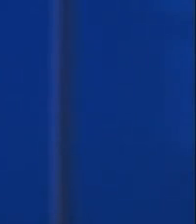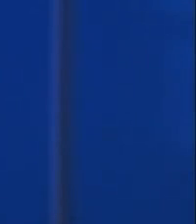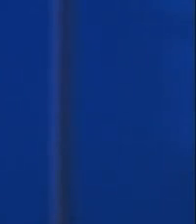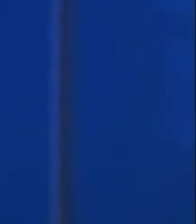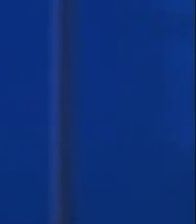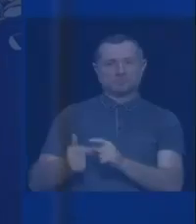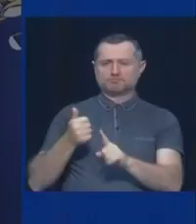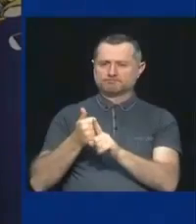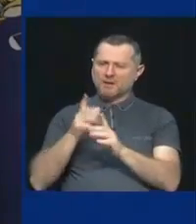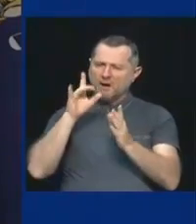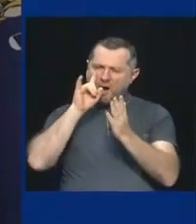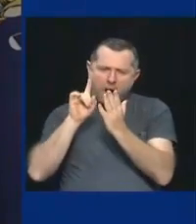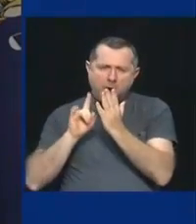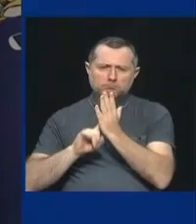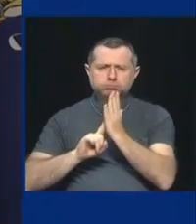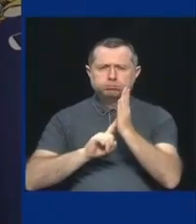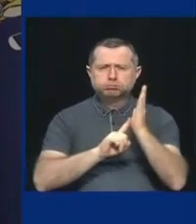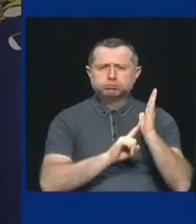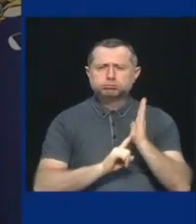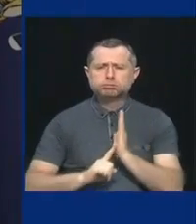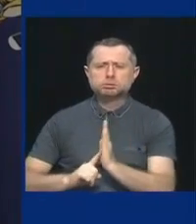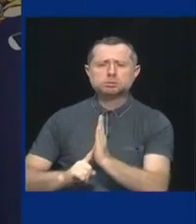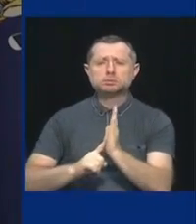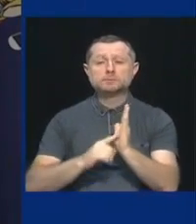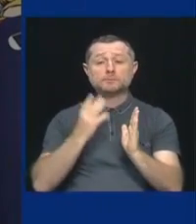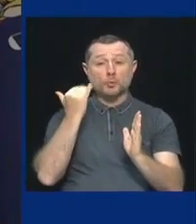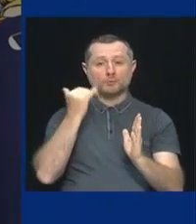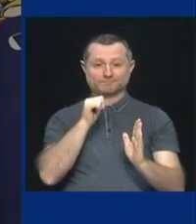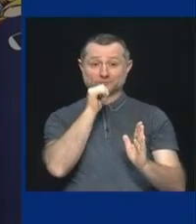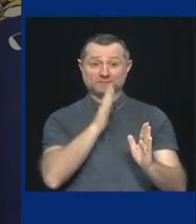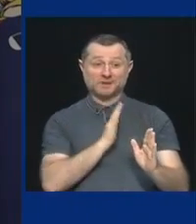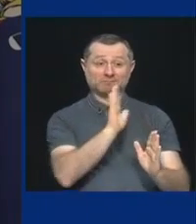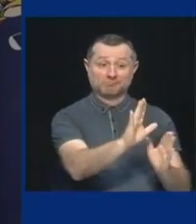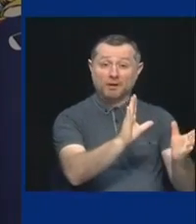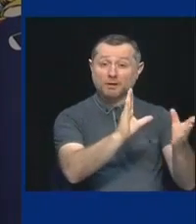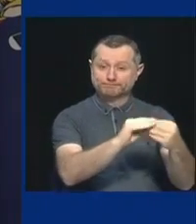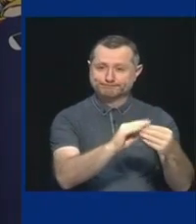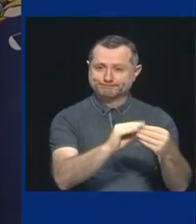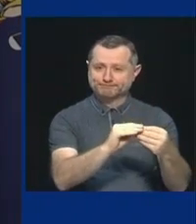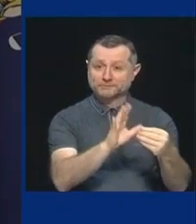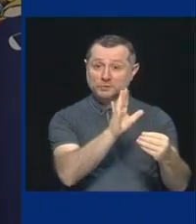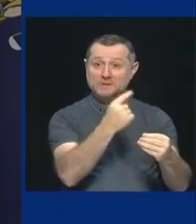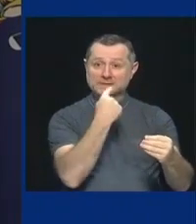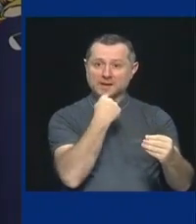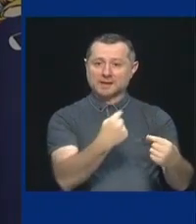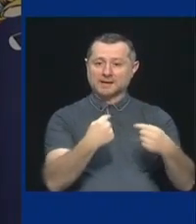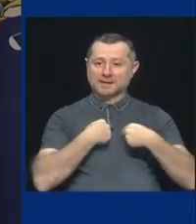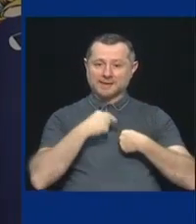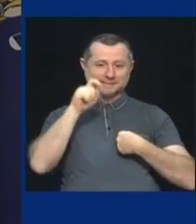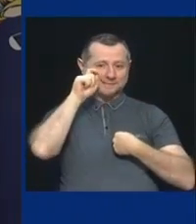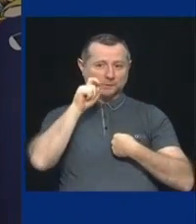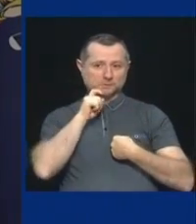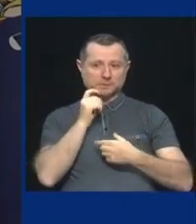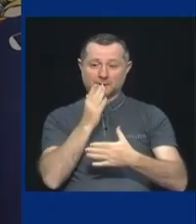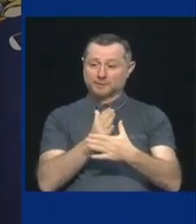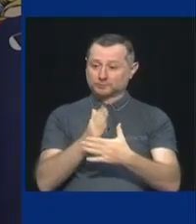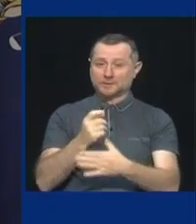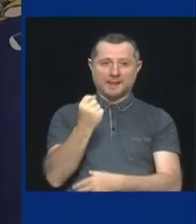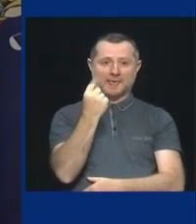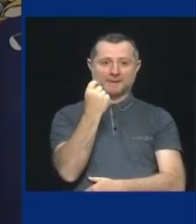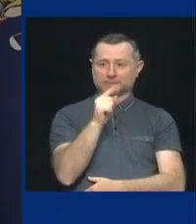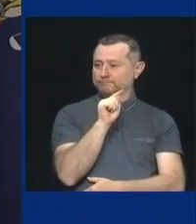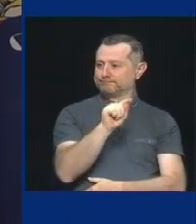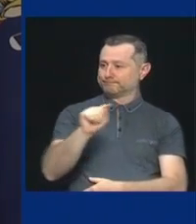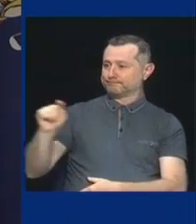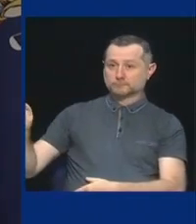So you're asking me that one question that my wife always hates when we see people who are we believe to have committed a crime. And I